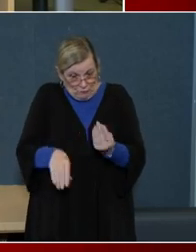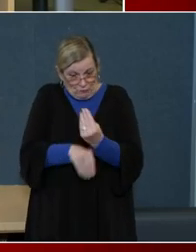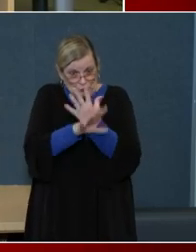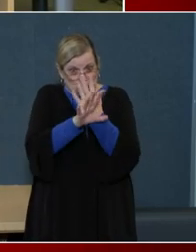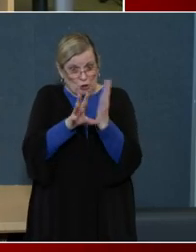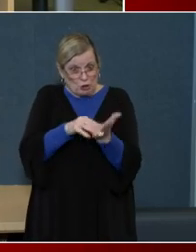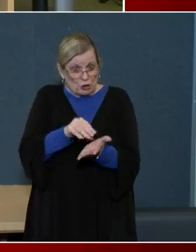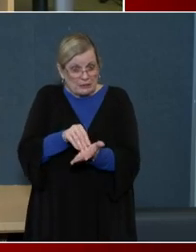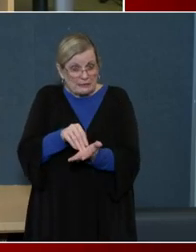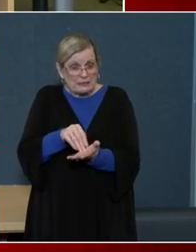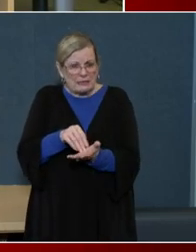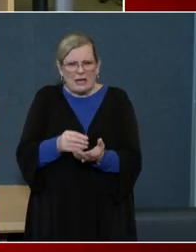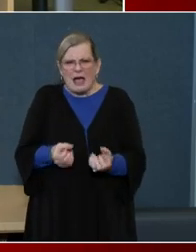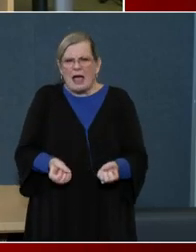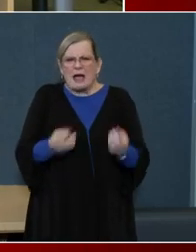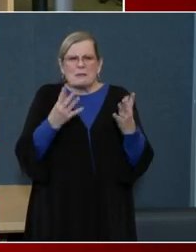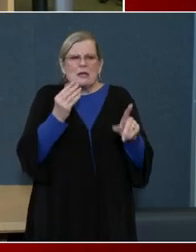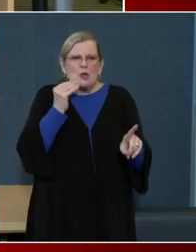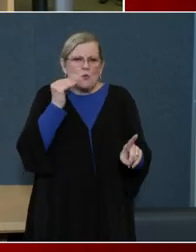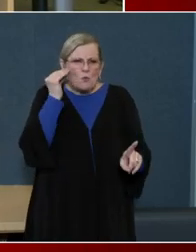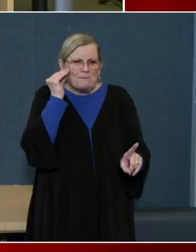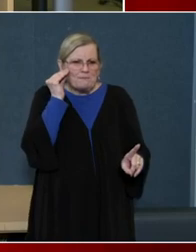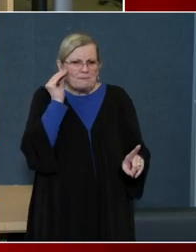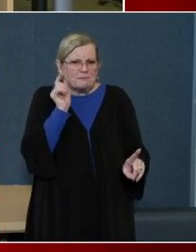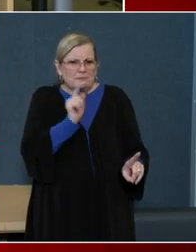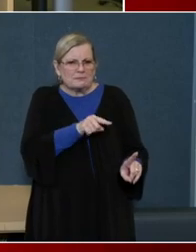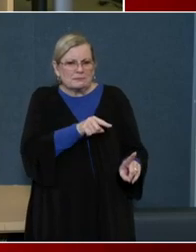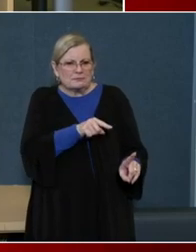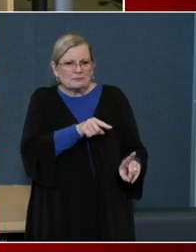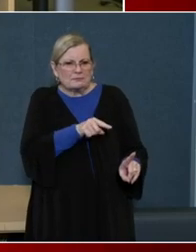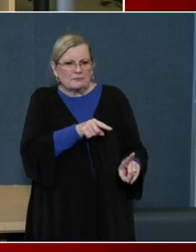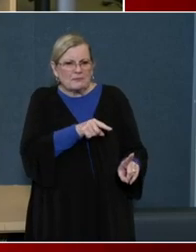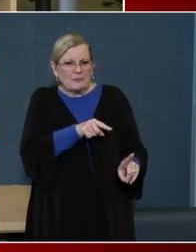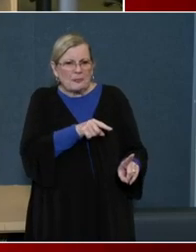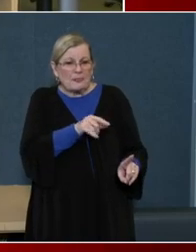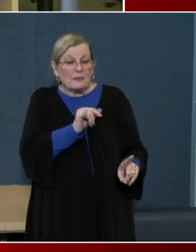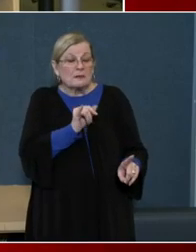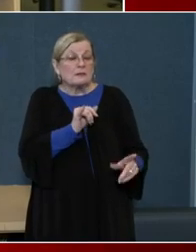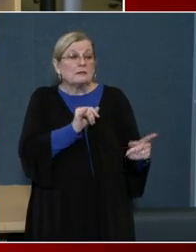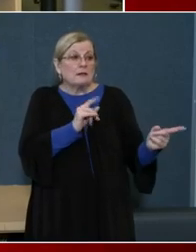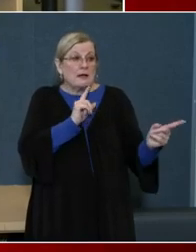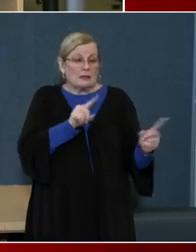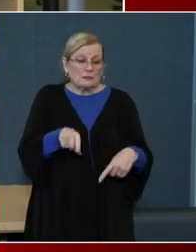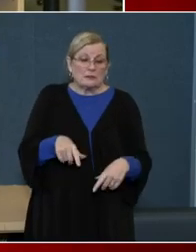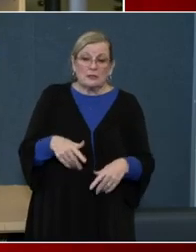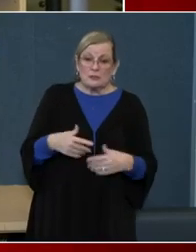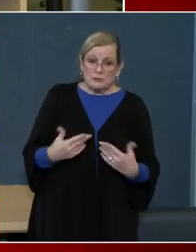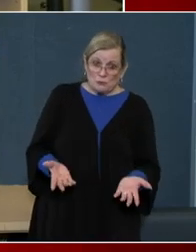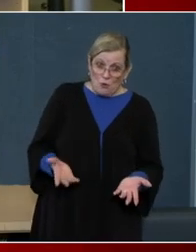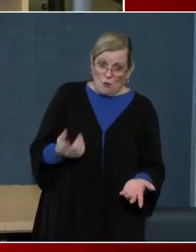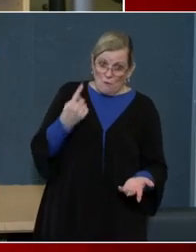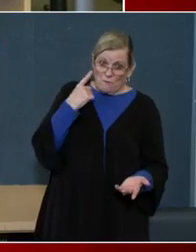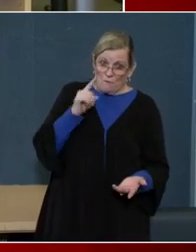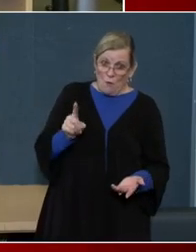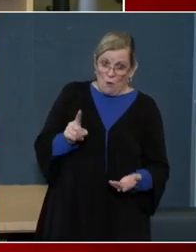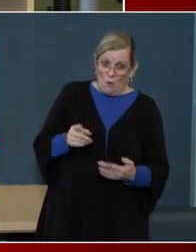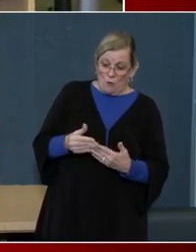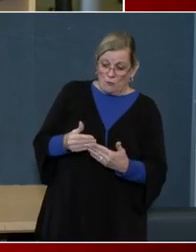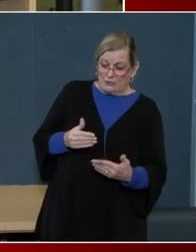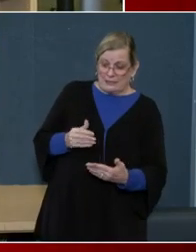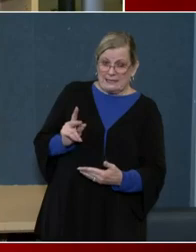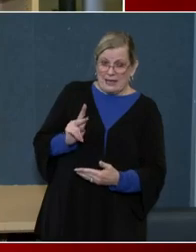home? So the universe for our Our pre-K through five